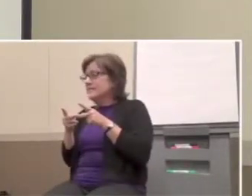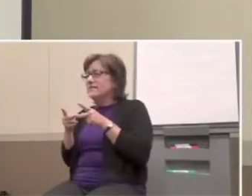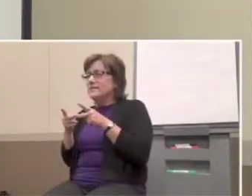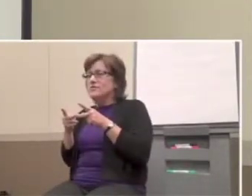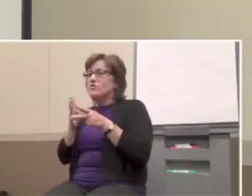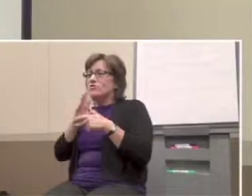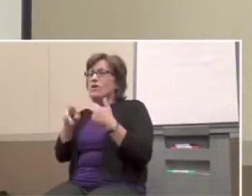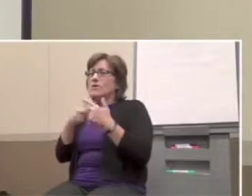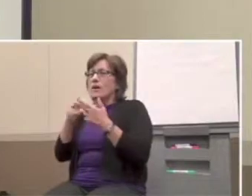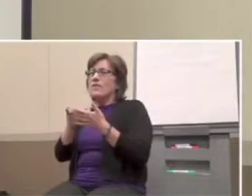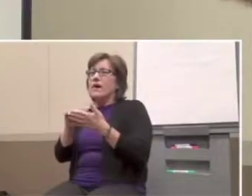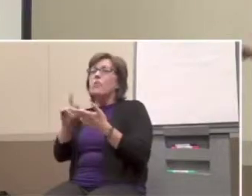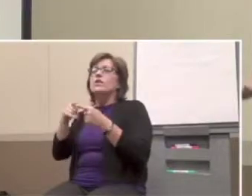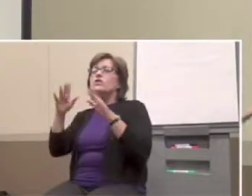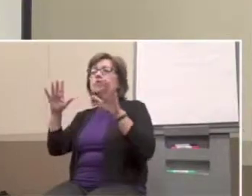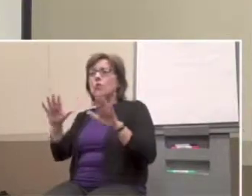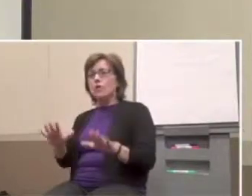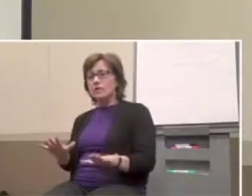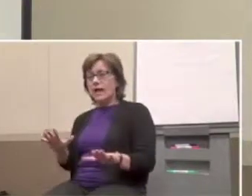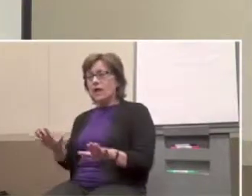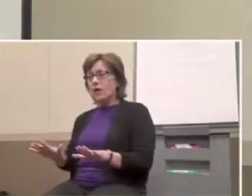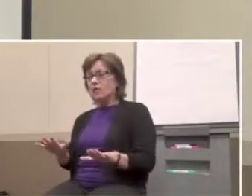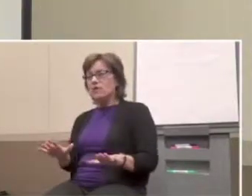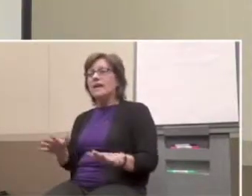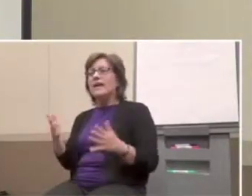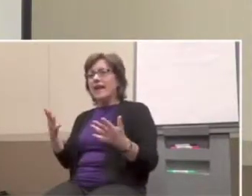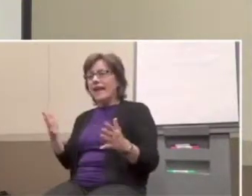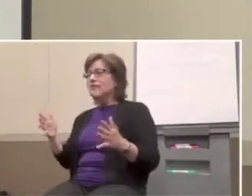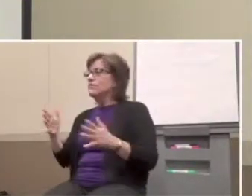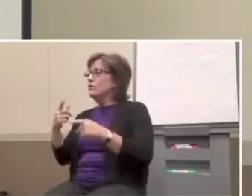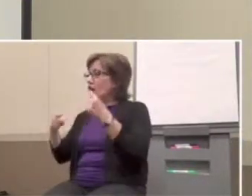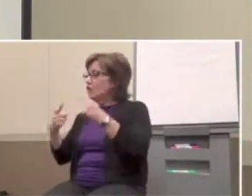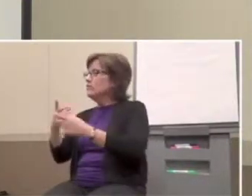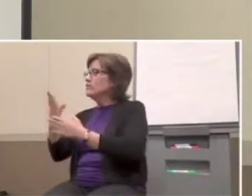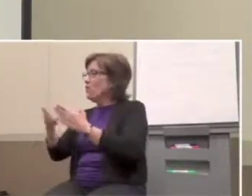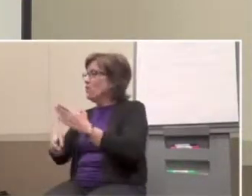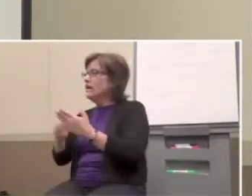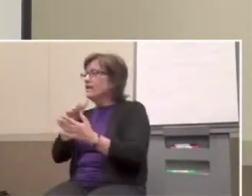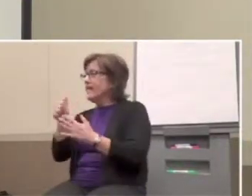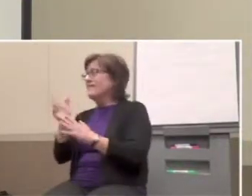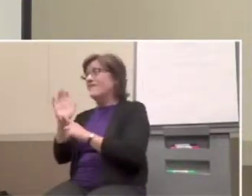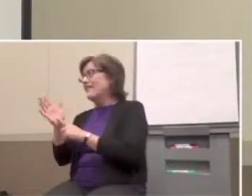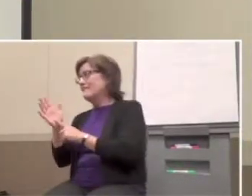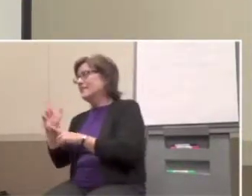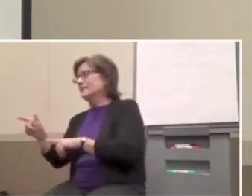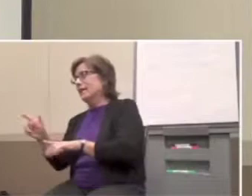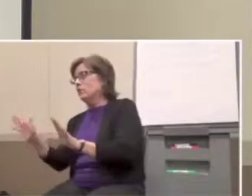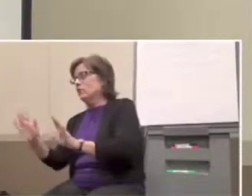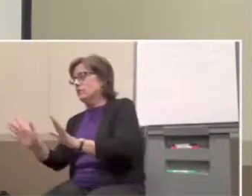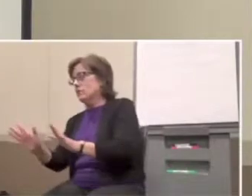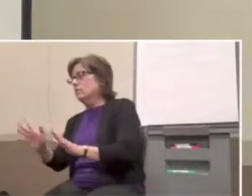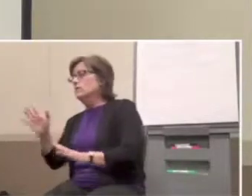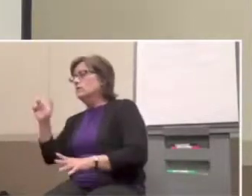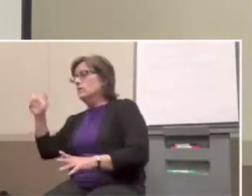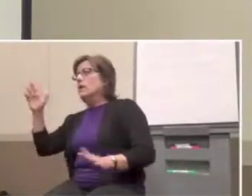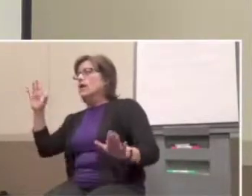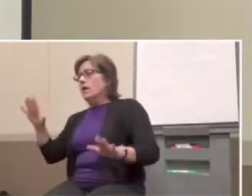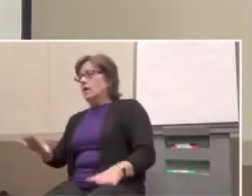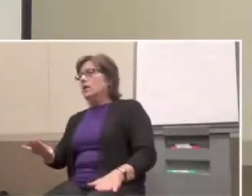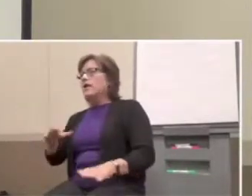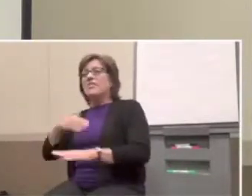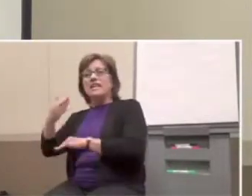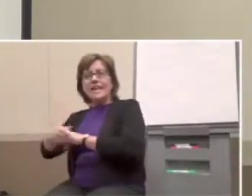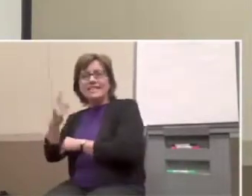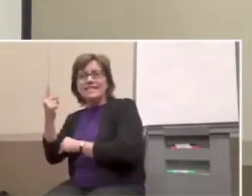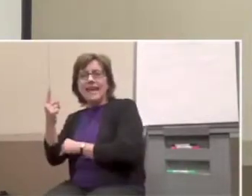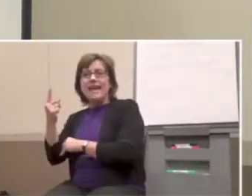tempers are cool, after the argument's over with, not 5 minutes after the argument's over with. Maybe the next day